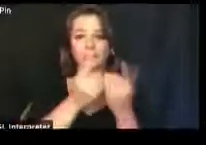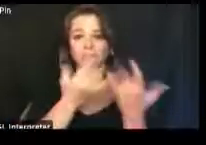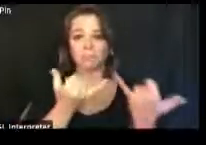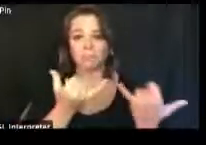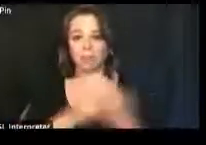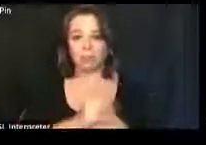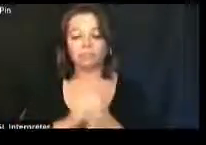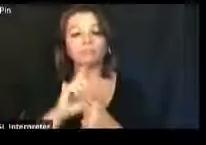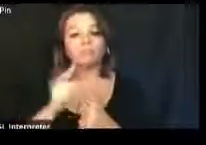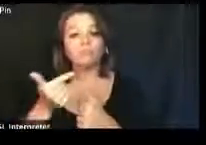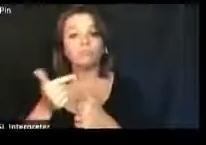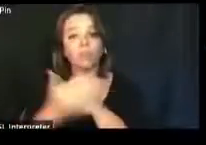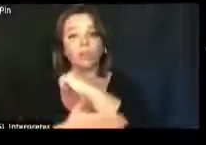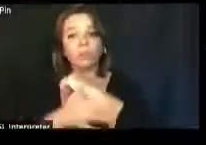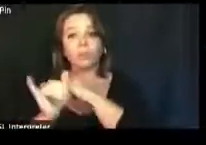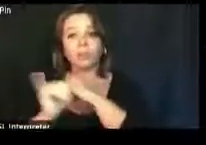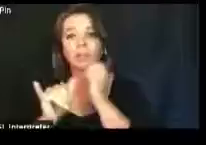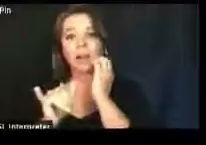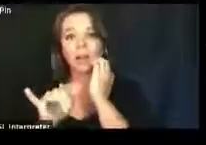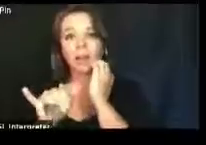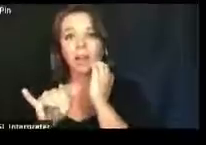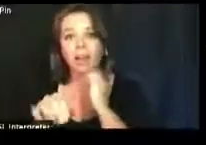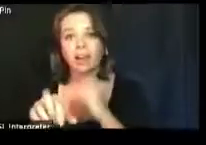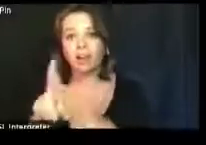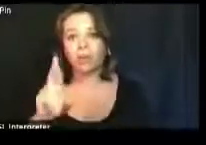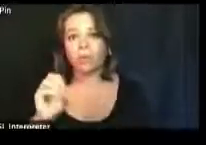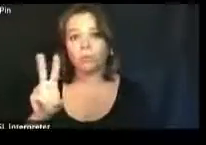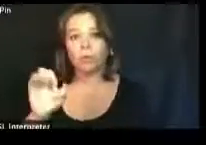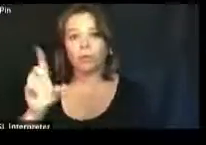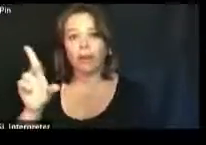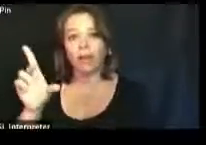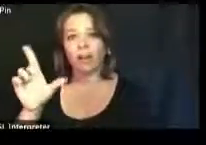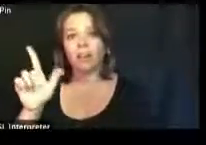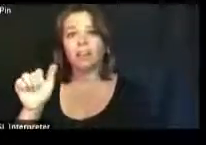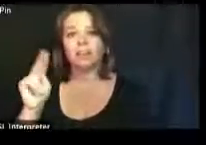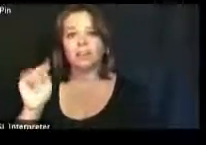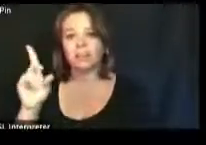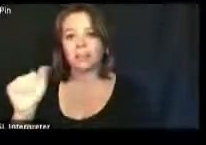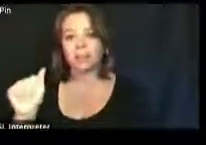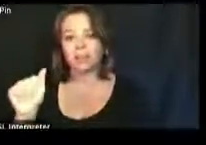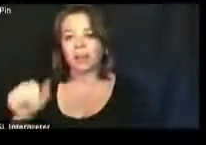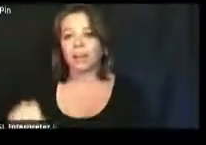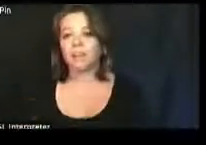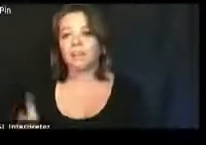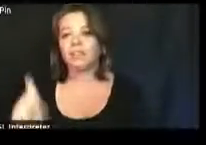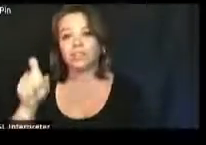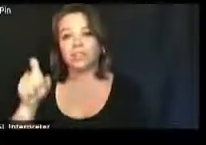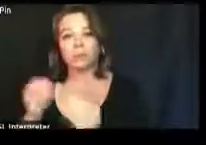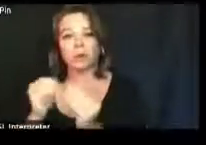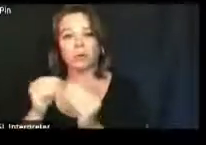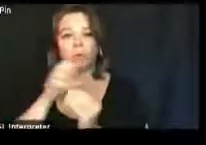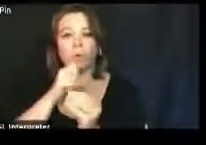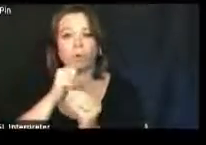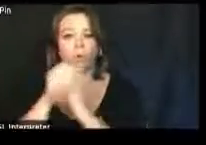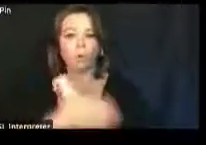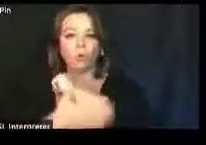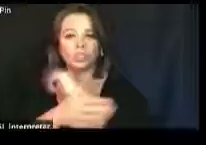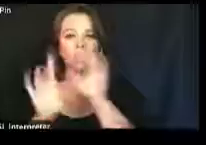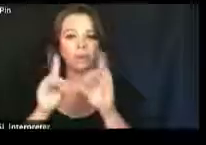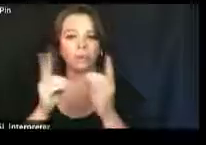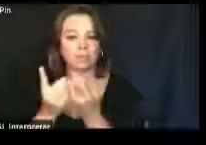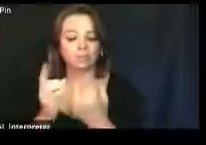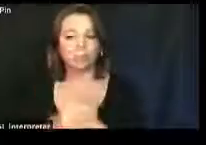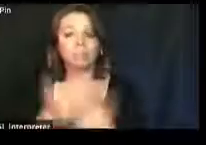such as Yorba Linda, Brea, and Placentia should be drawn into a more Orange County Central District. Thank you for your time